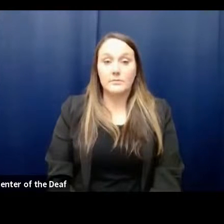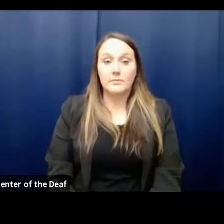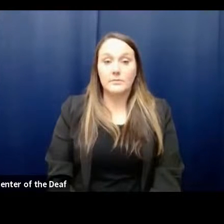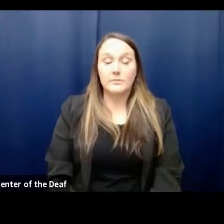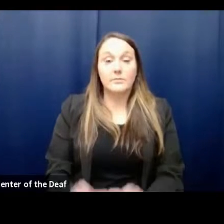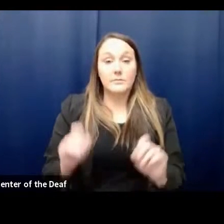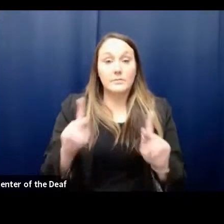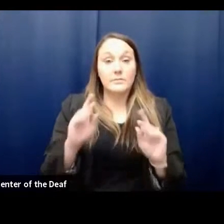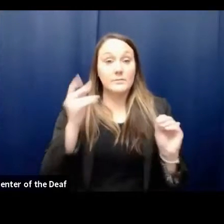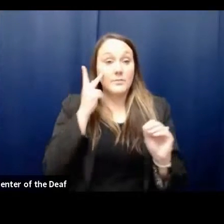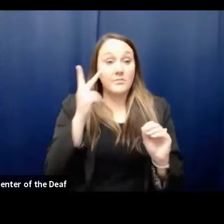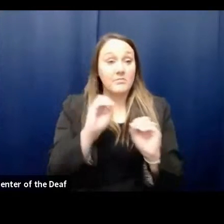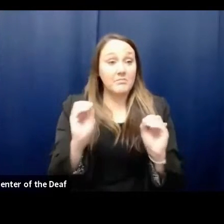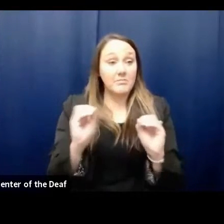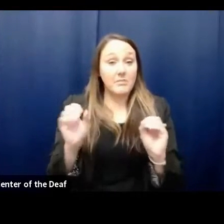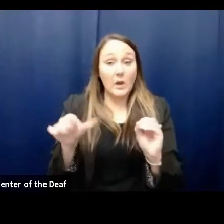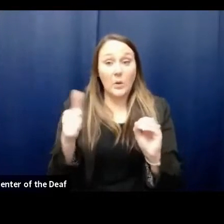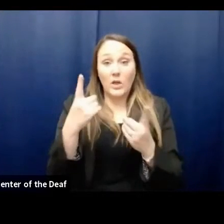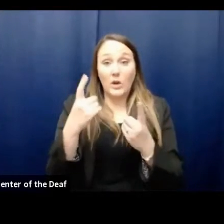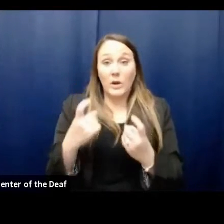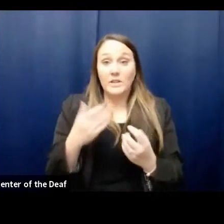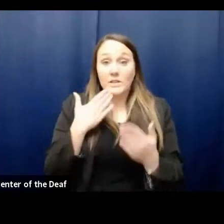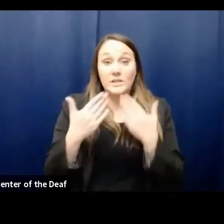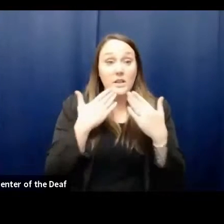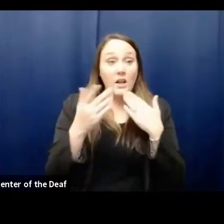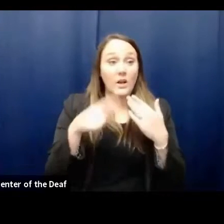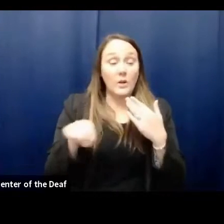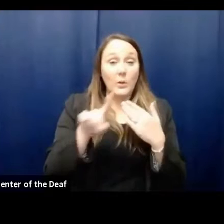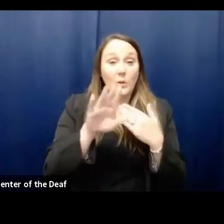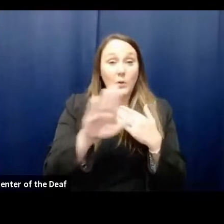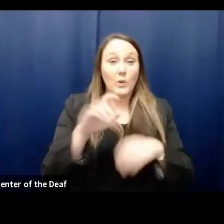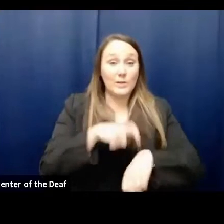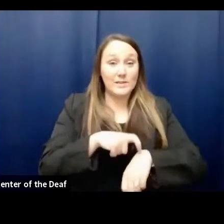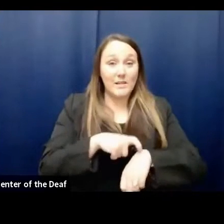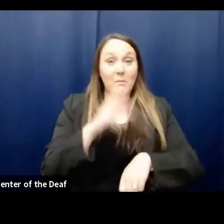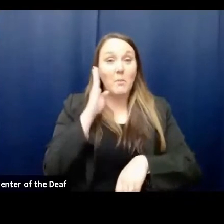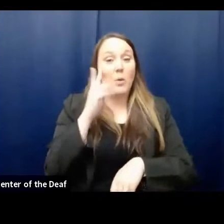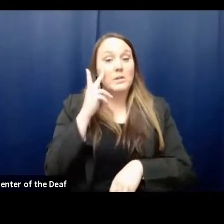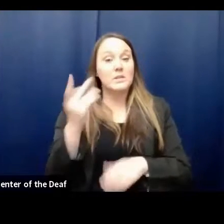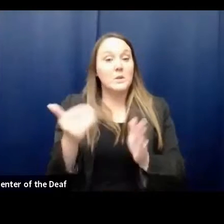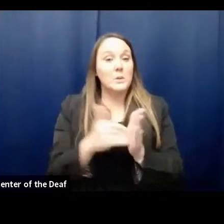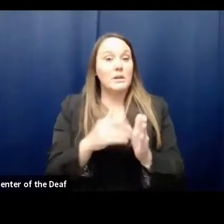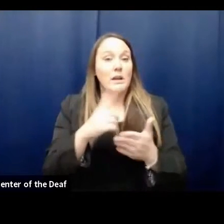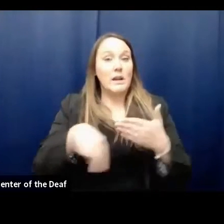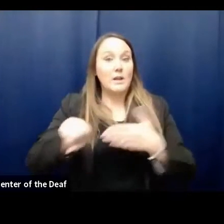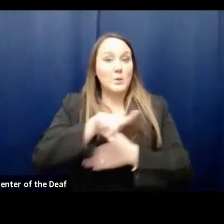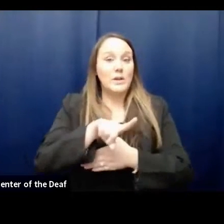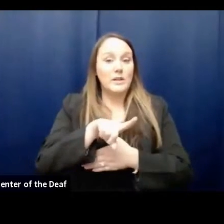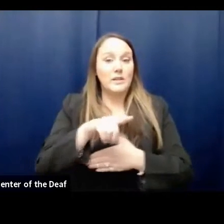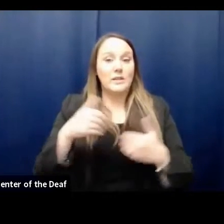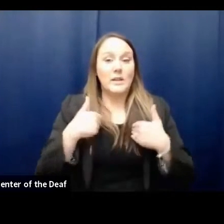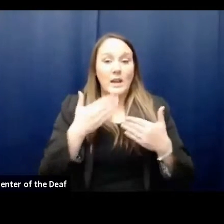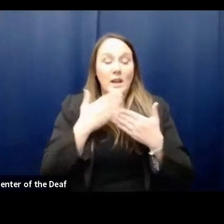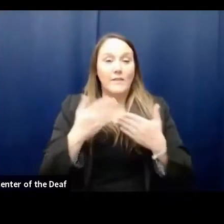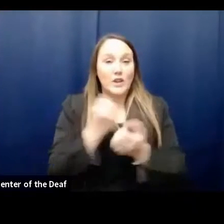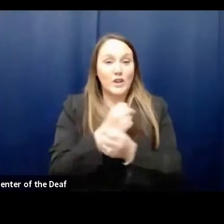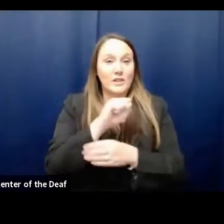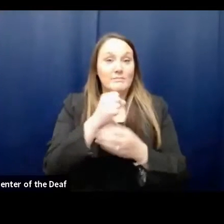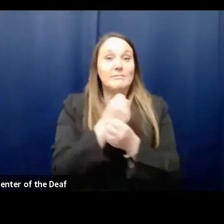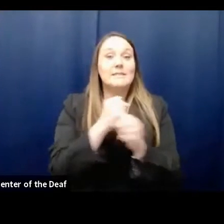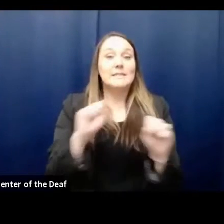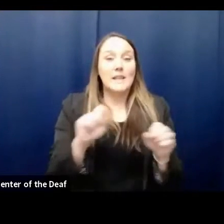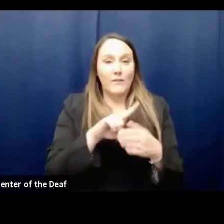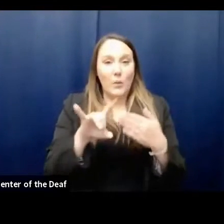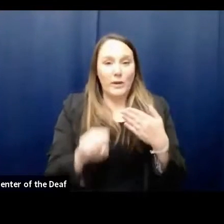All right, not seeing any other questions come in. So thank you all for your time, and we will see you again next week. Have a good and safe weekend.